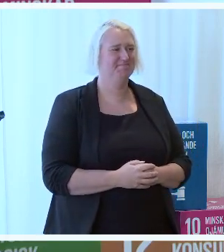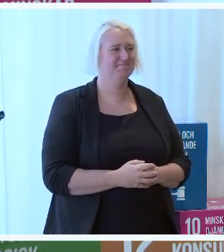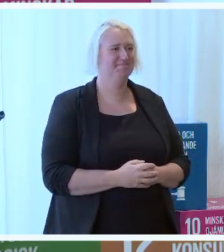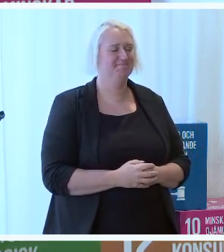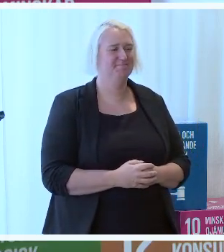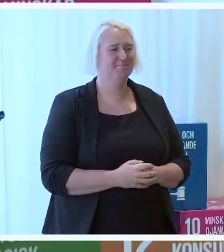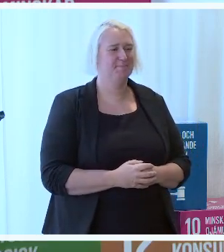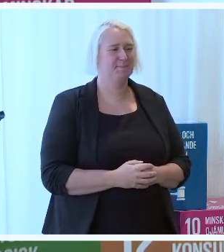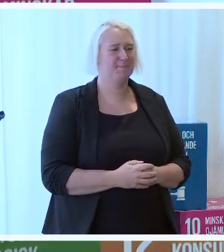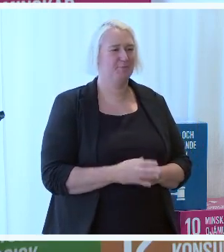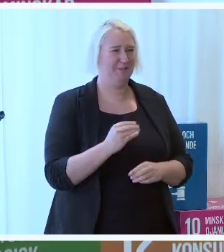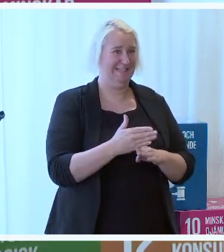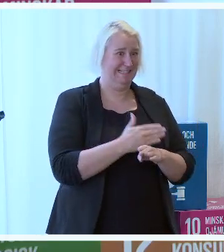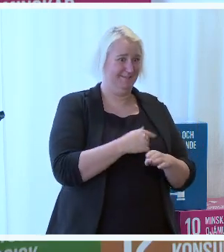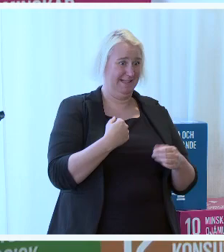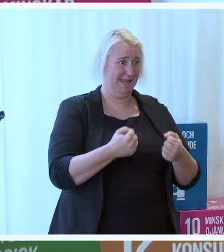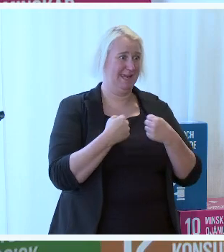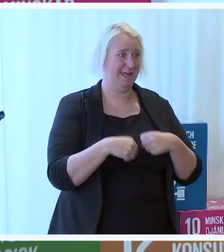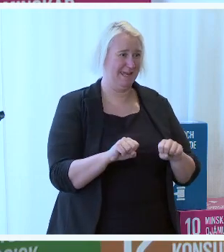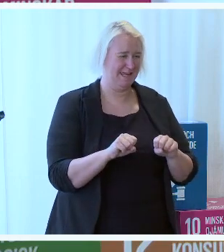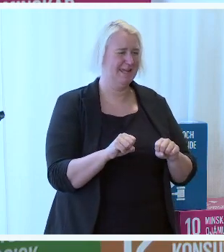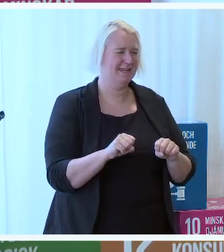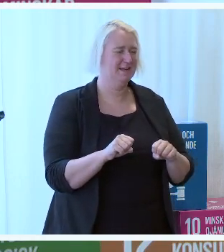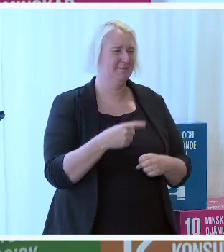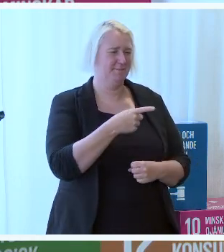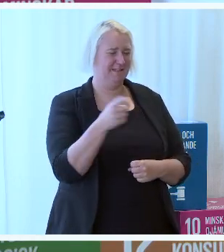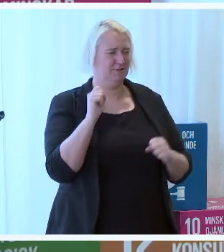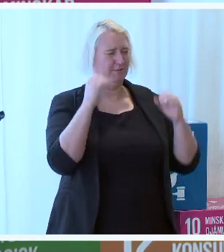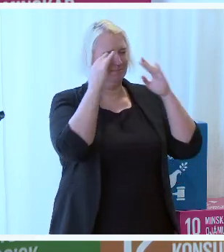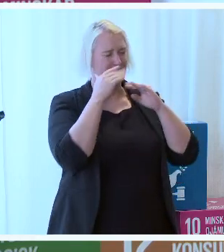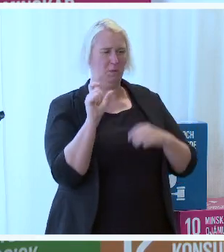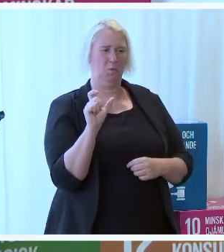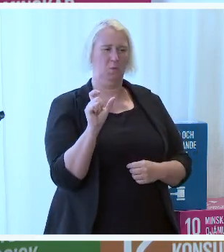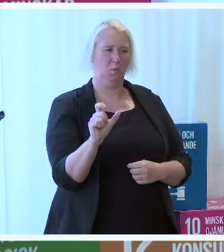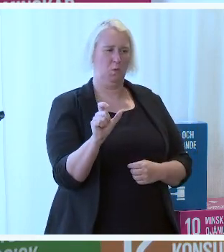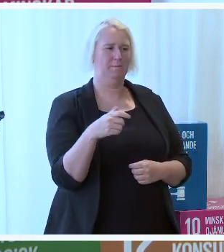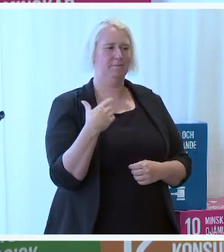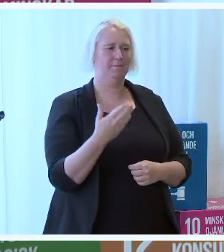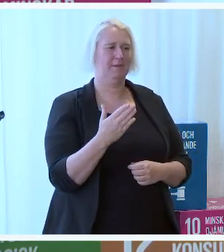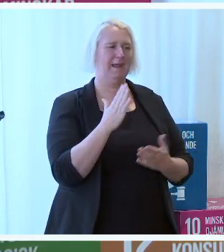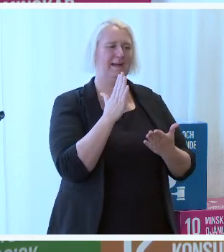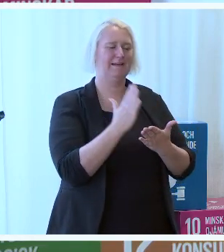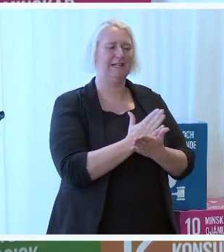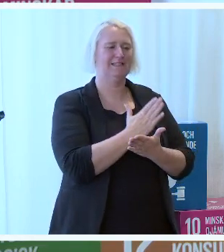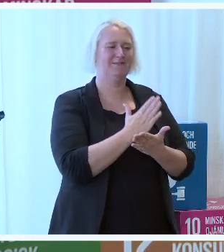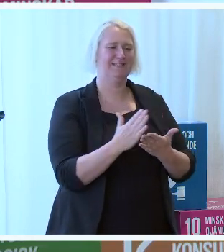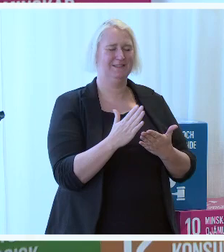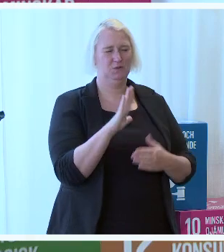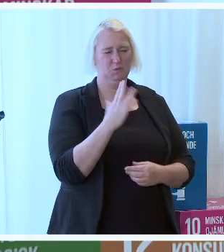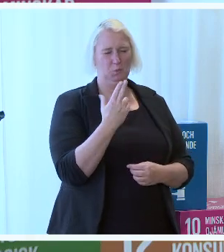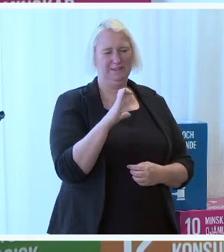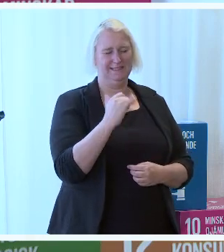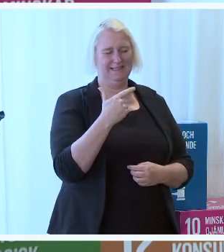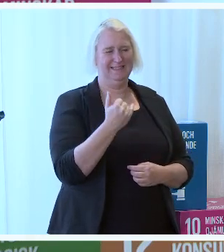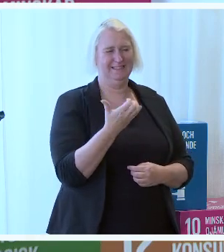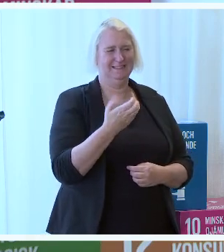Before we start, I'd like to invite you to reflect on the word justice. What comes to your mind? And if anyone feels